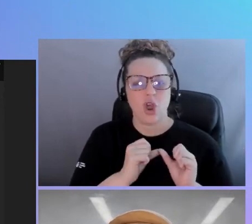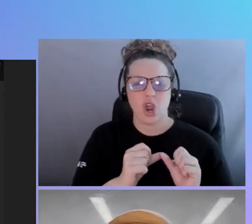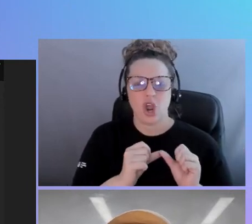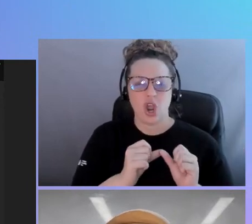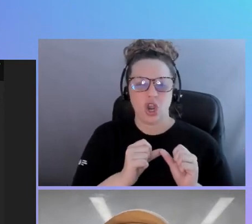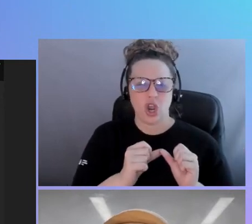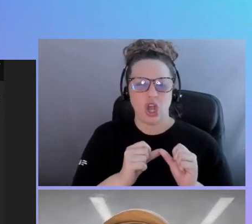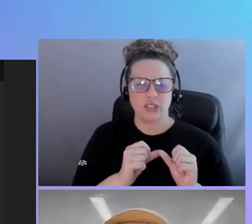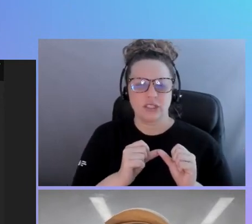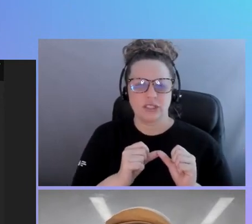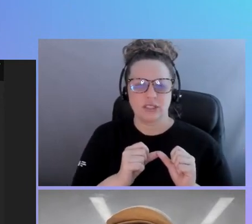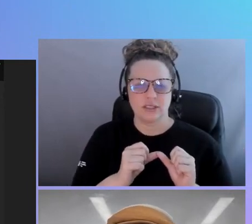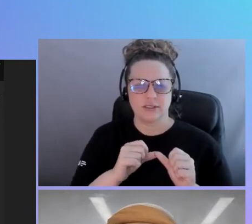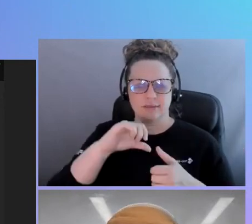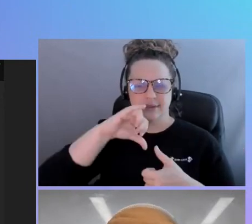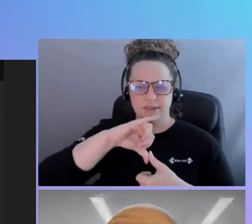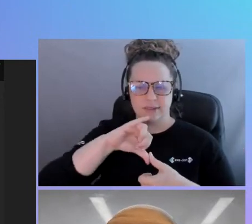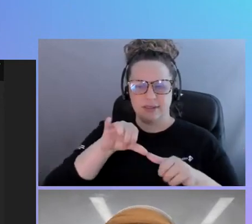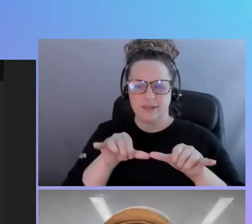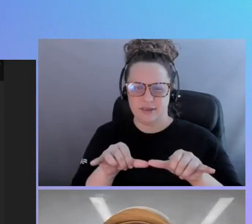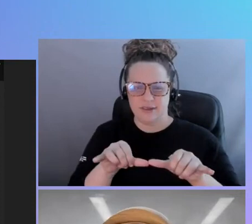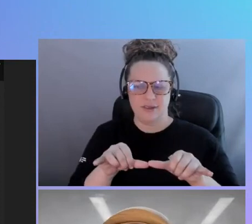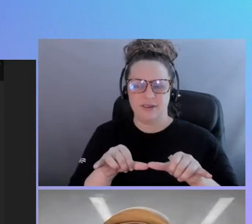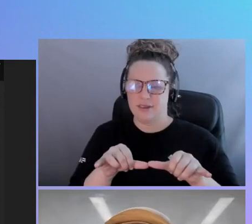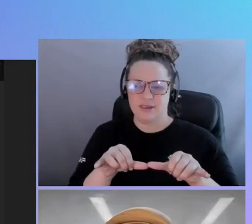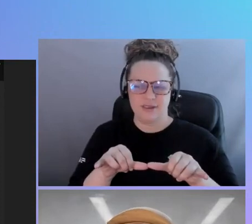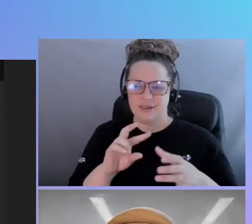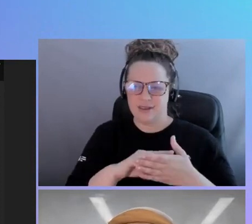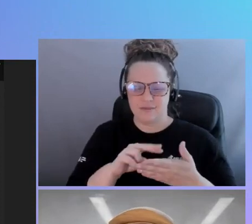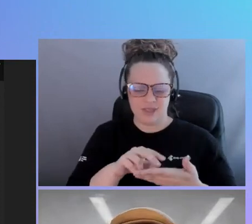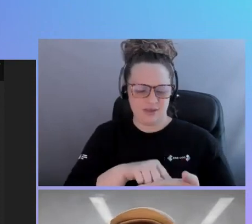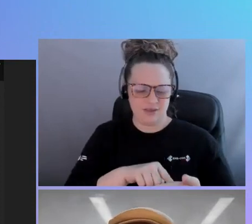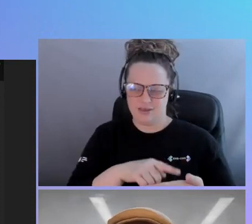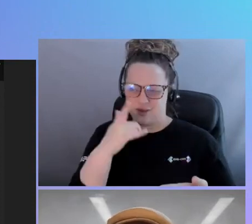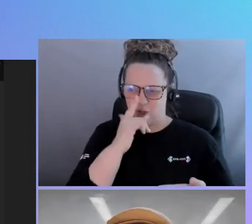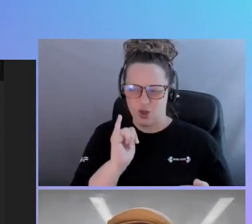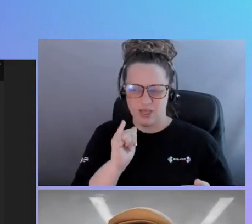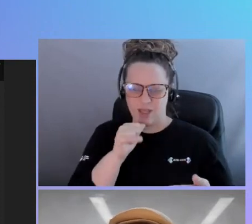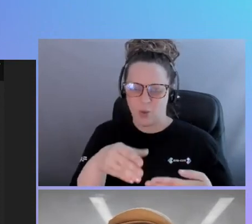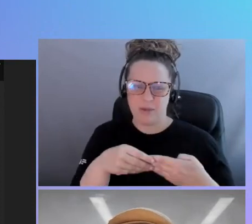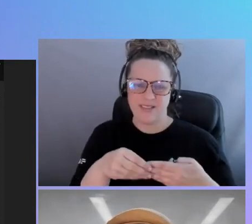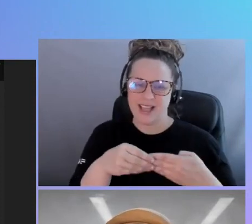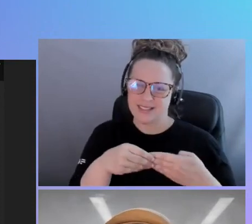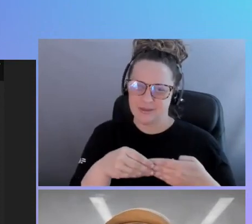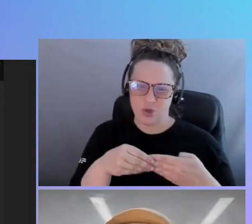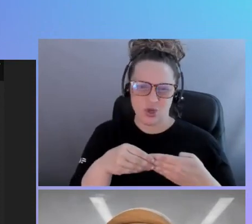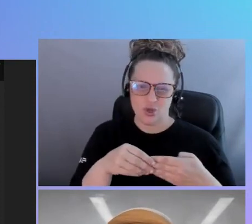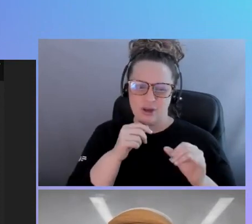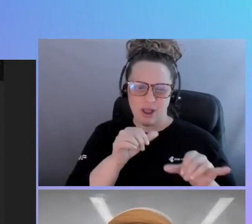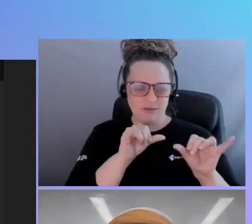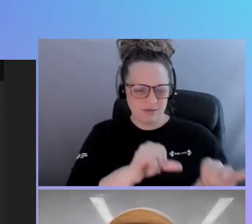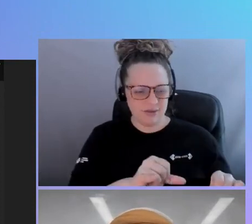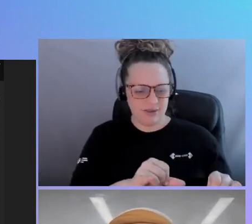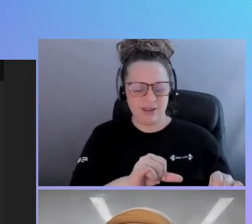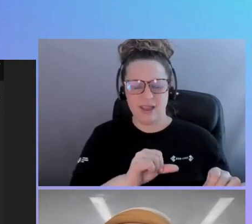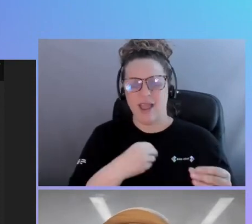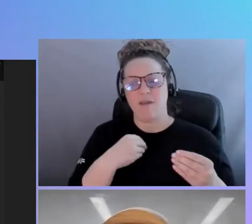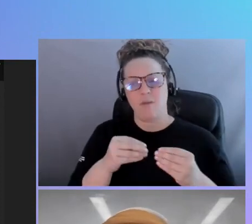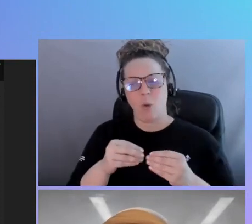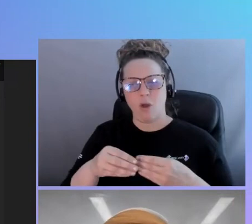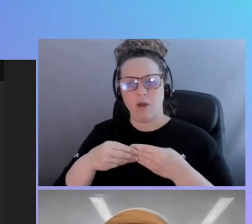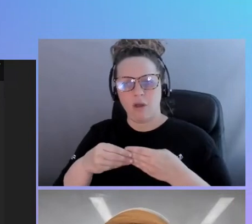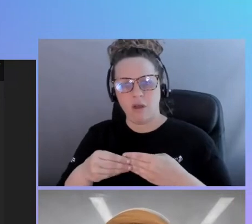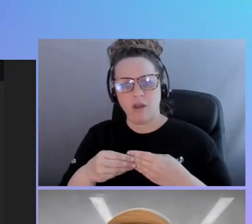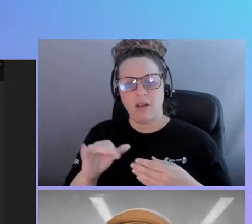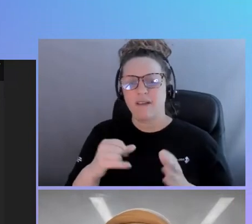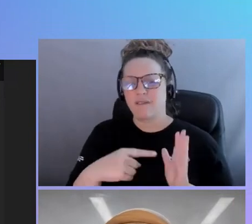heights and widths, because that means that your layout would not be flexible. And if you need to use larger font sizes,